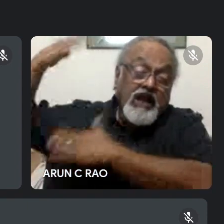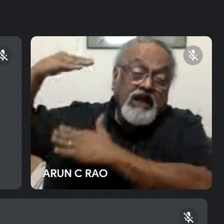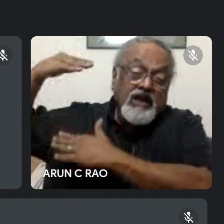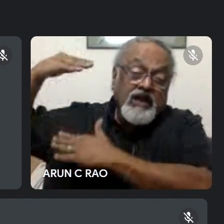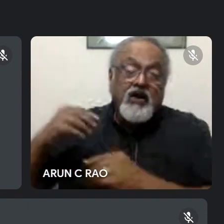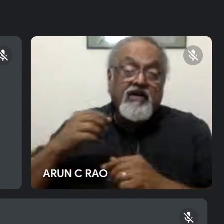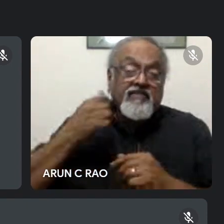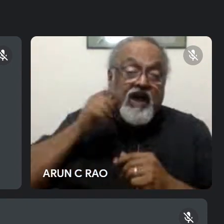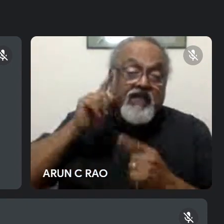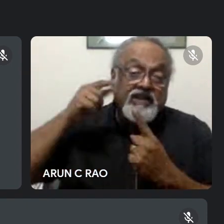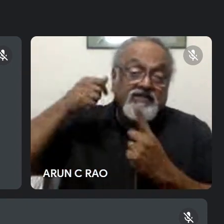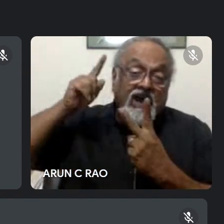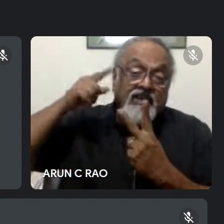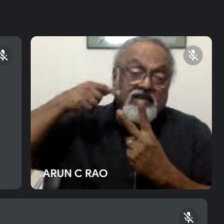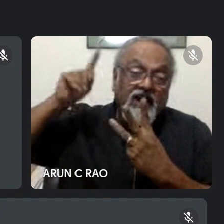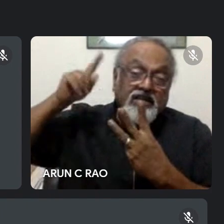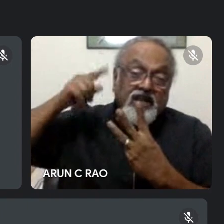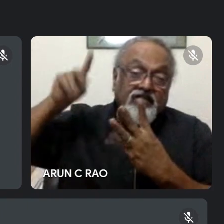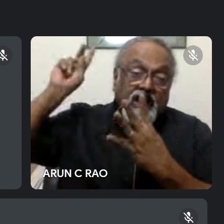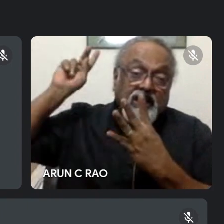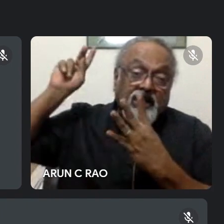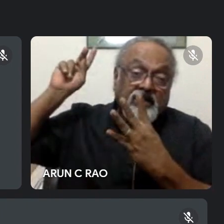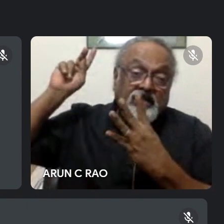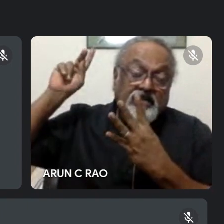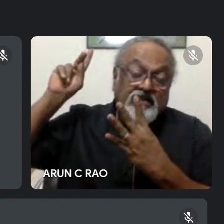Bangalore in 2018.